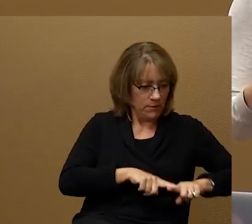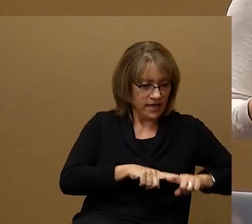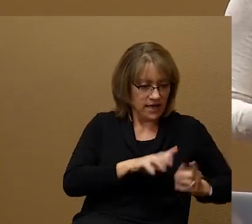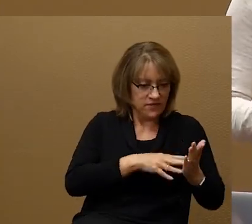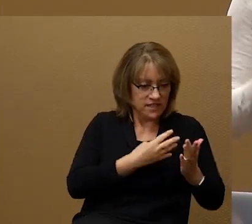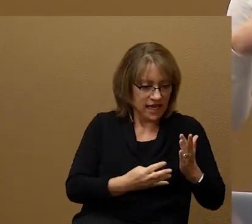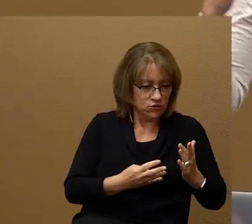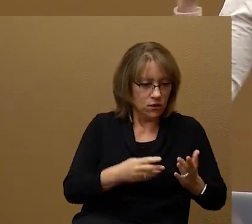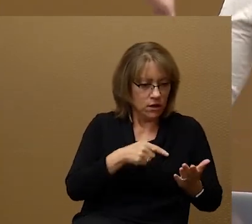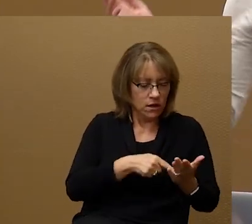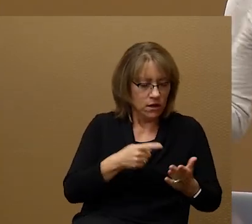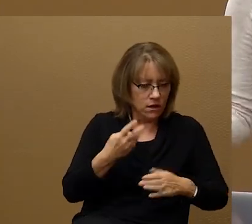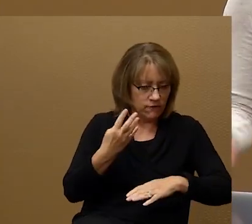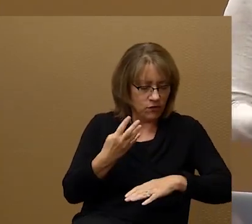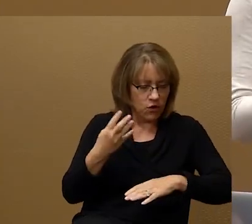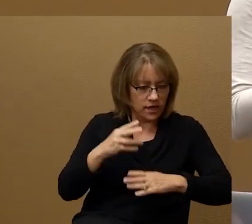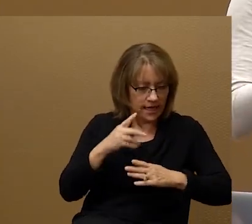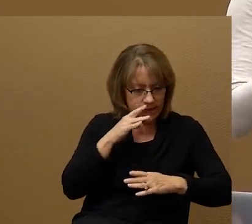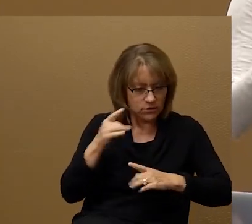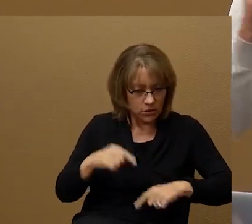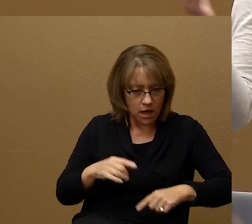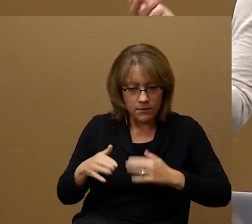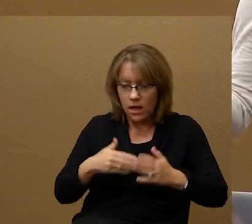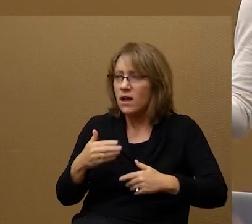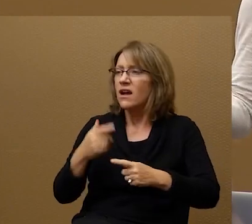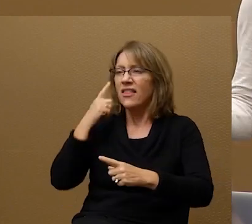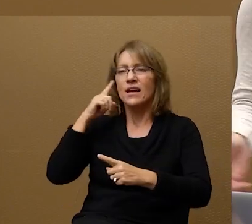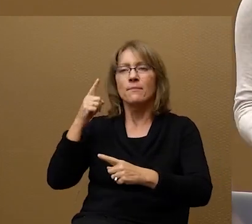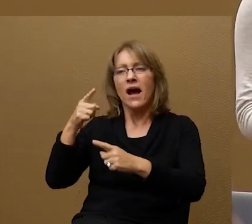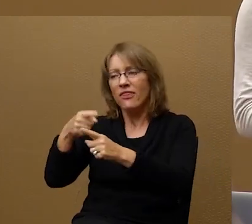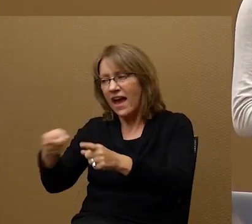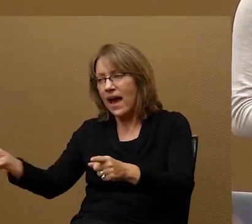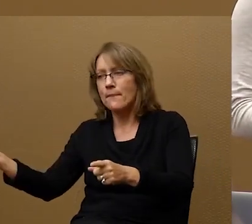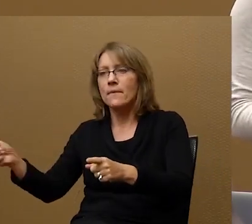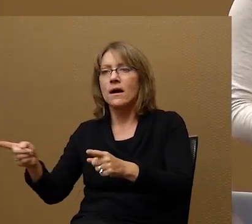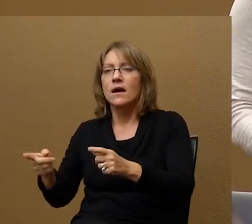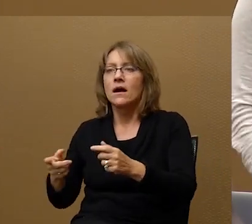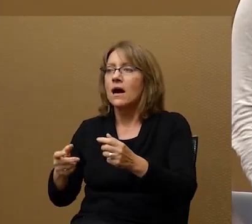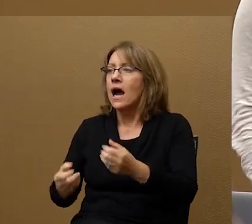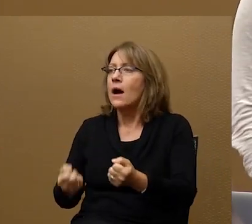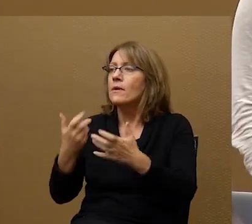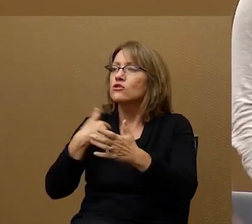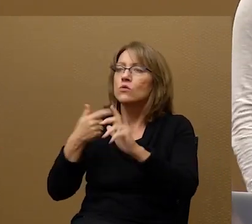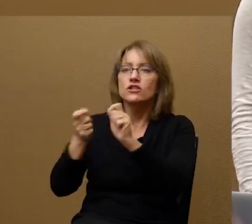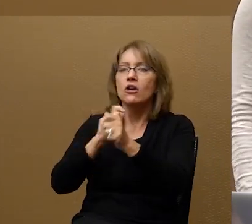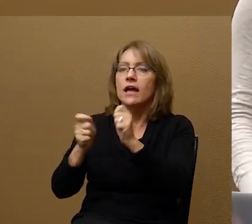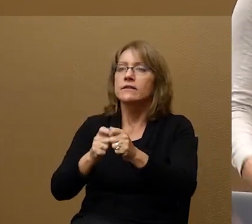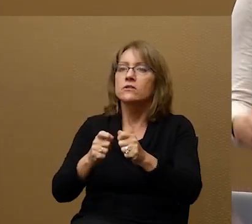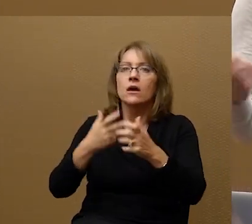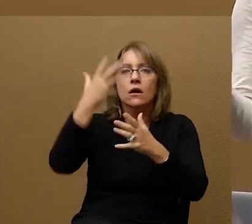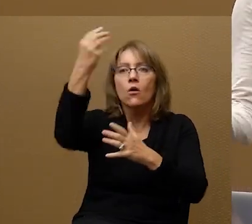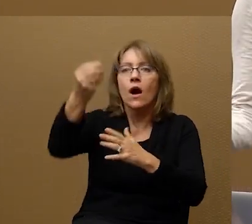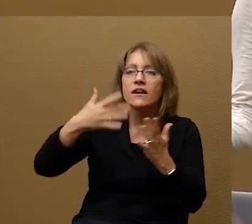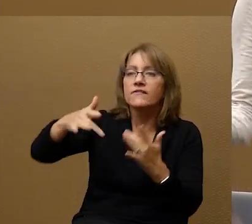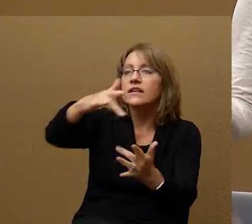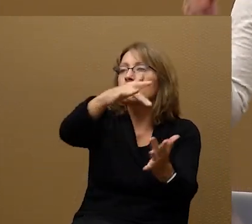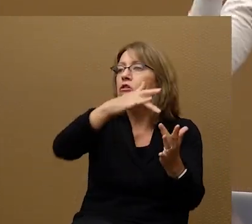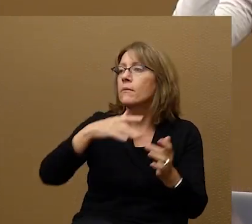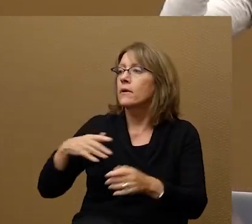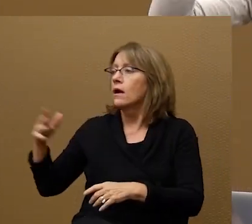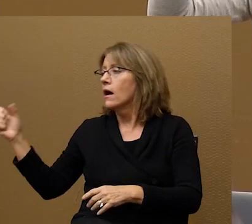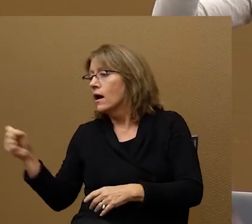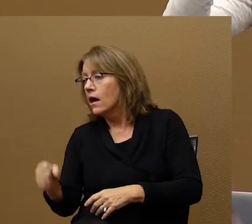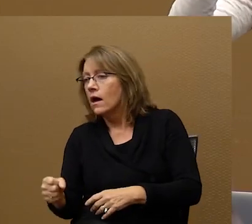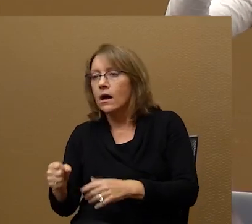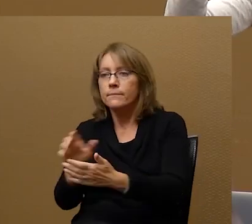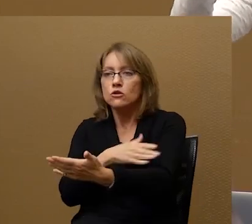about our kids, and then think about how much we add into their day, and we go on field trips, and we bring in music, and they have gym.